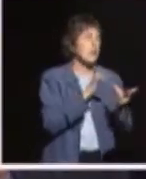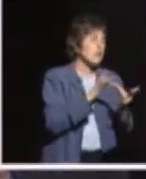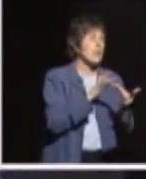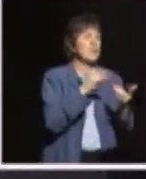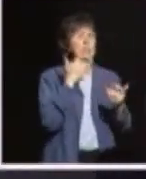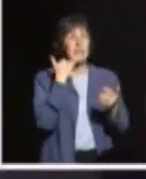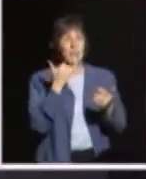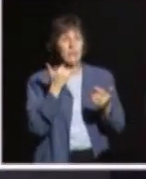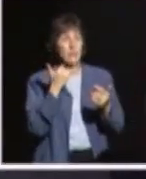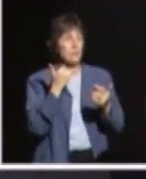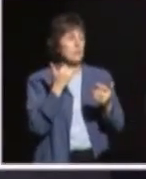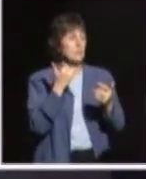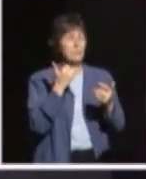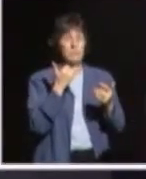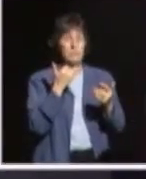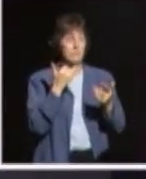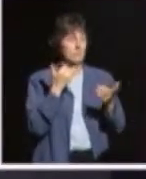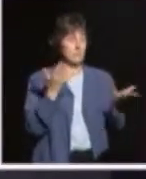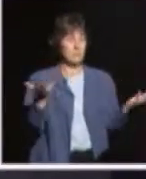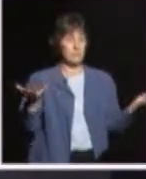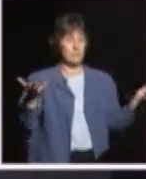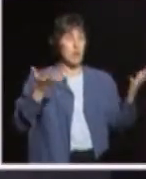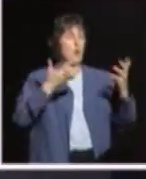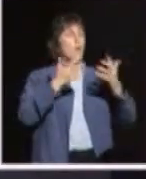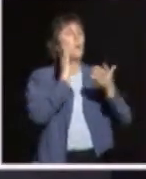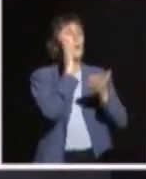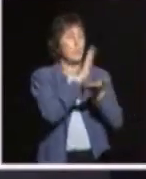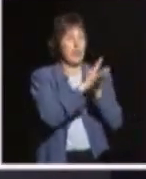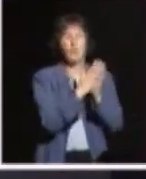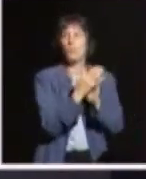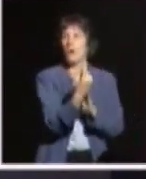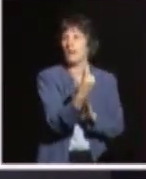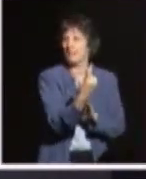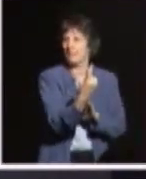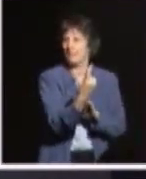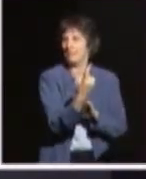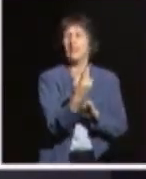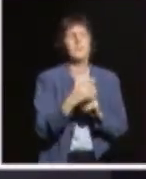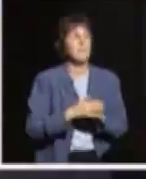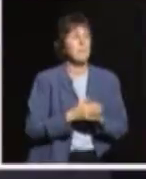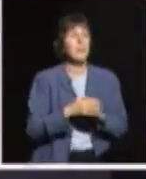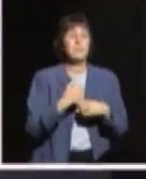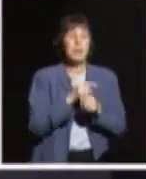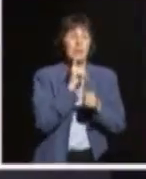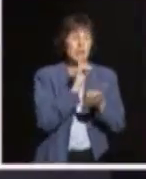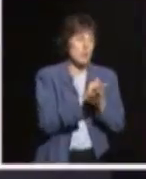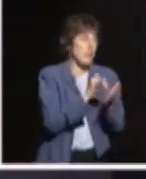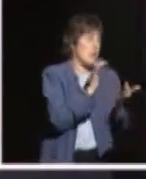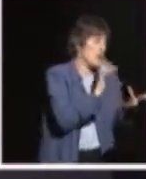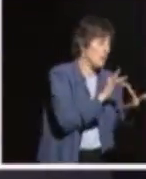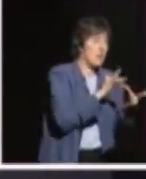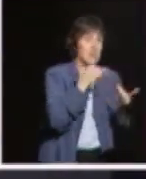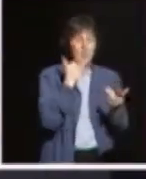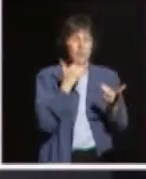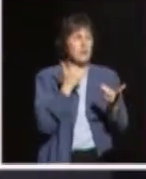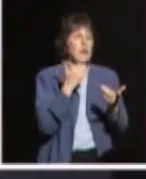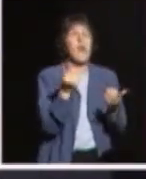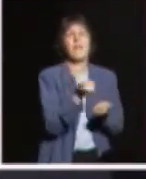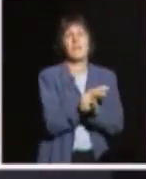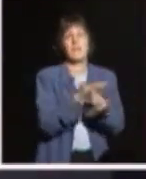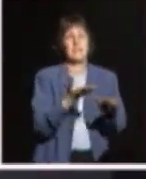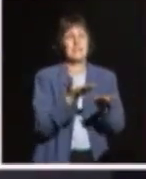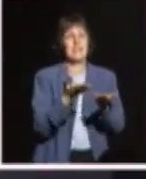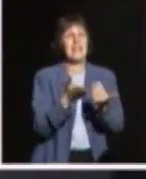be converging. And to make sure that this tool is accessible to people with disabilities, and particularly deaf Americans,